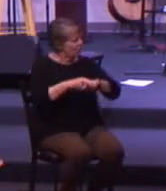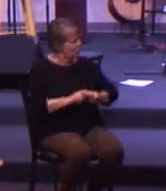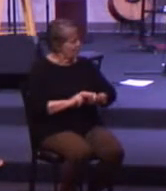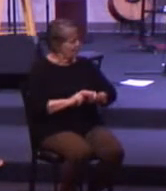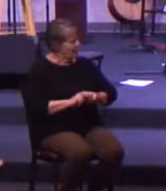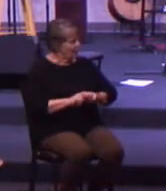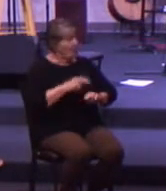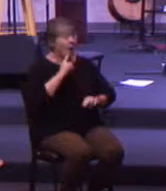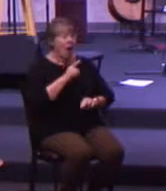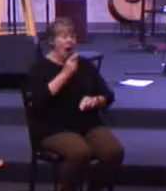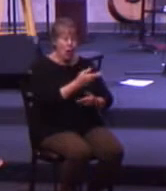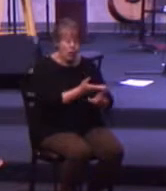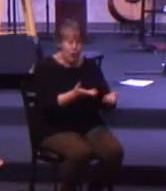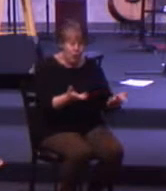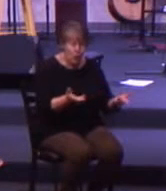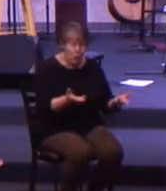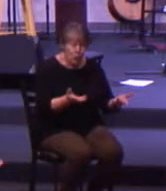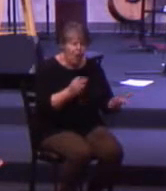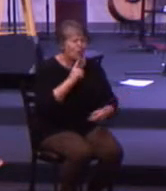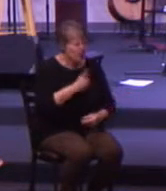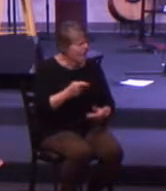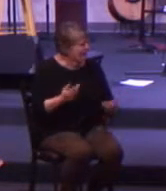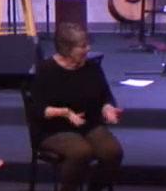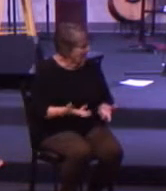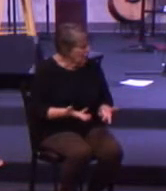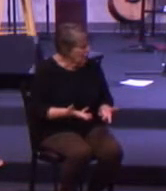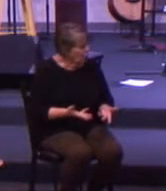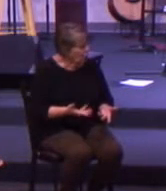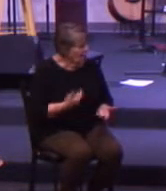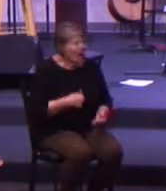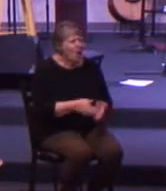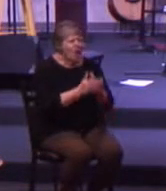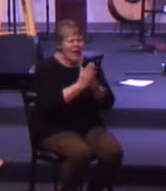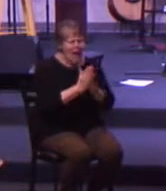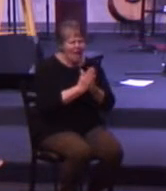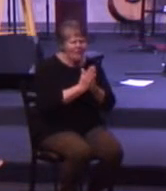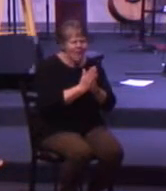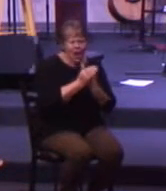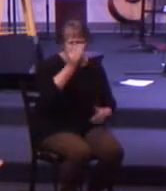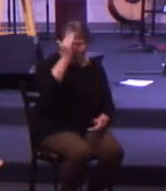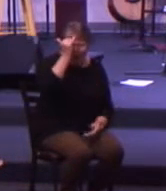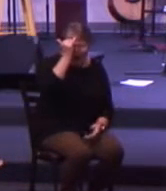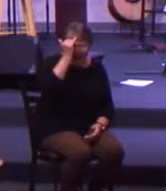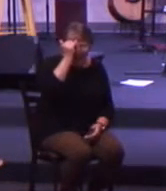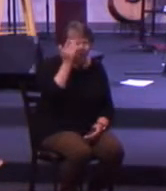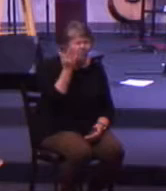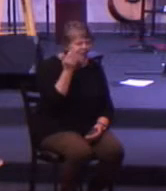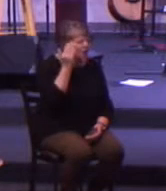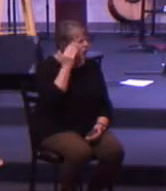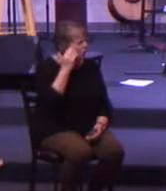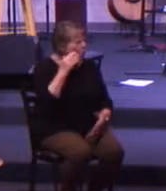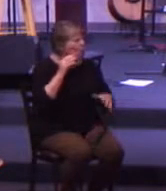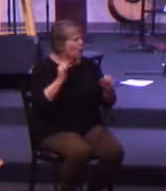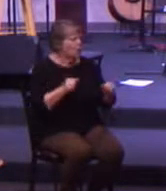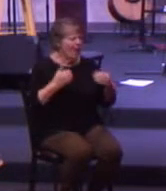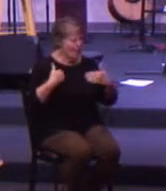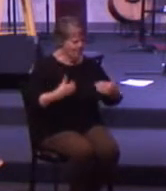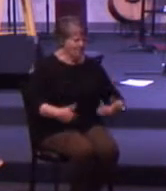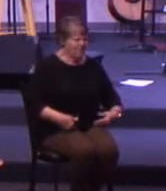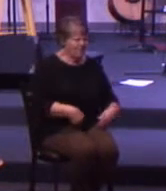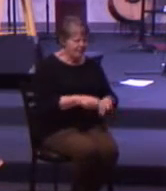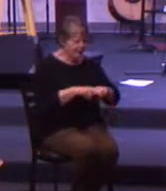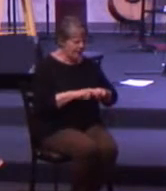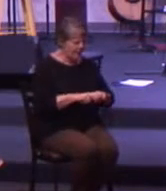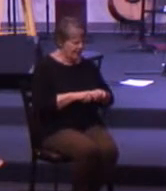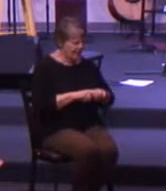you actually here? And we ask that because we know, you can be physically present, but your heart and your mind can be